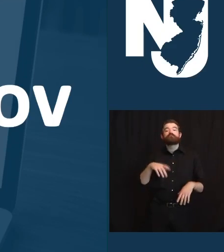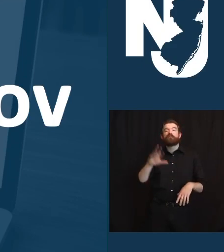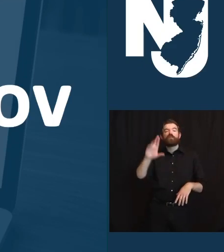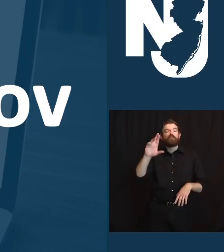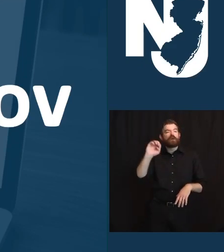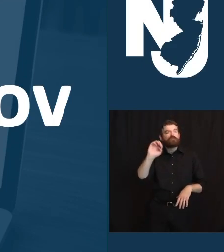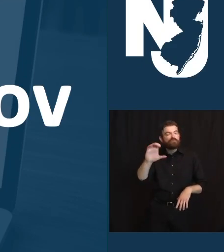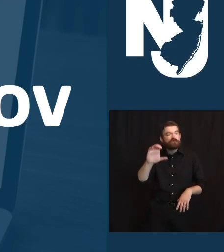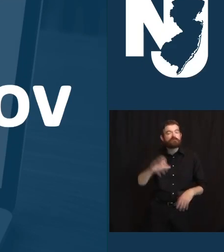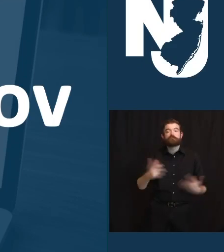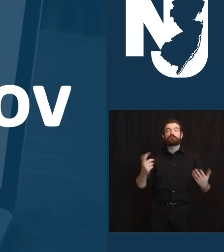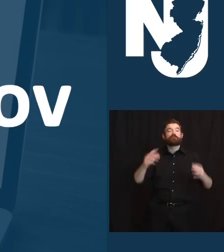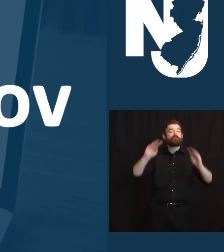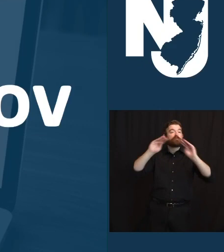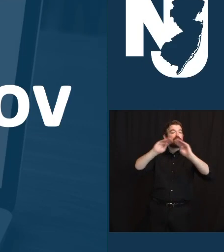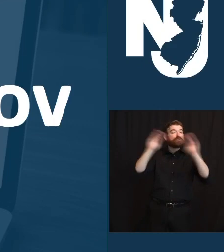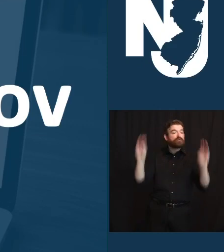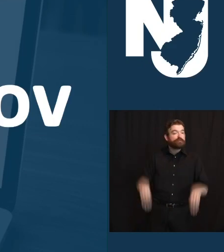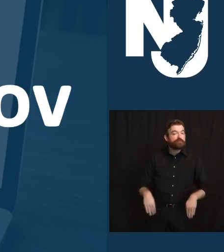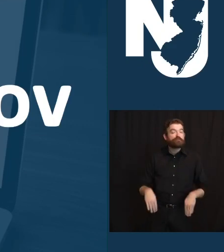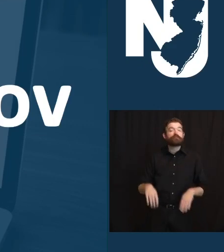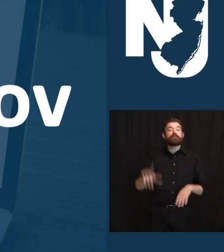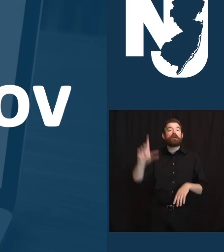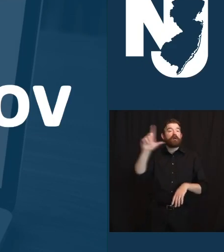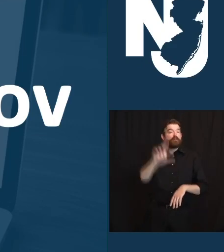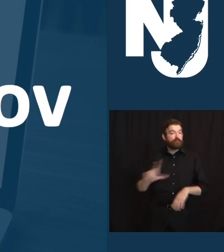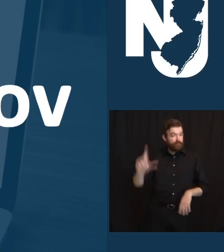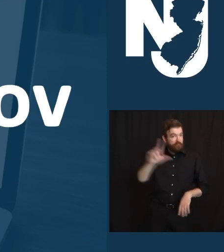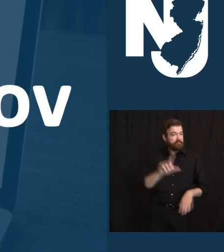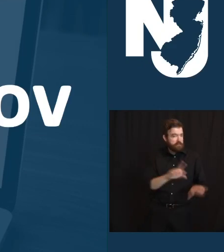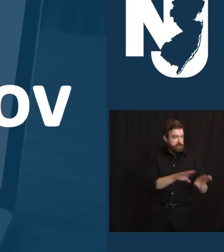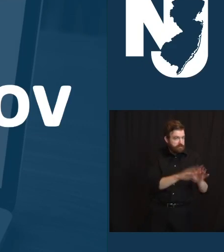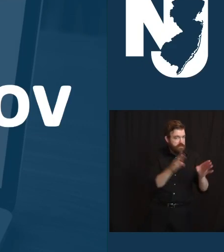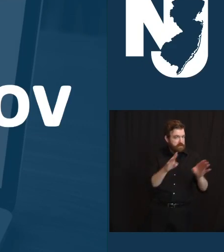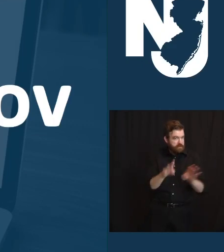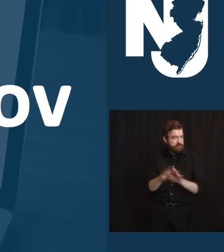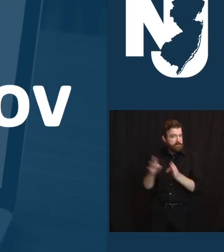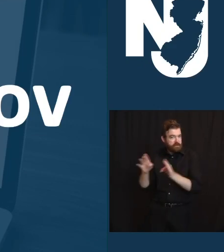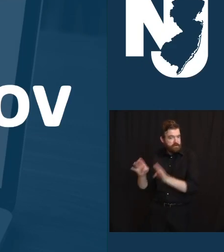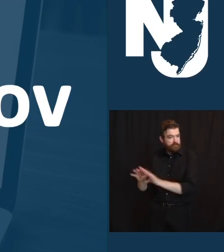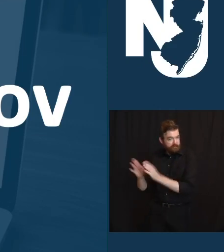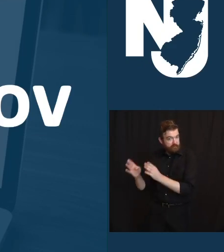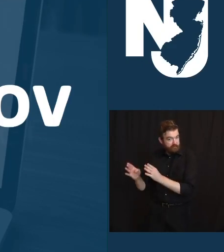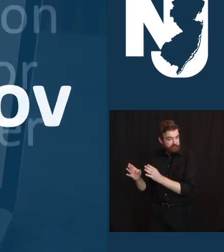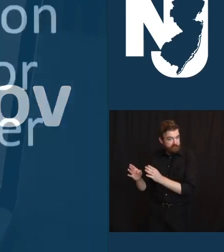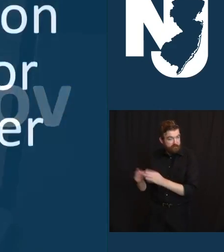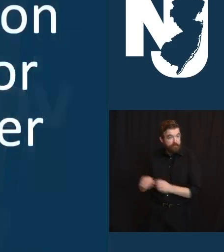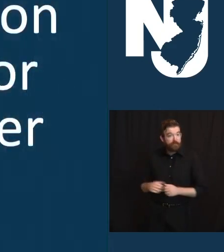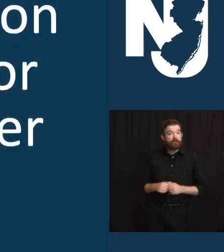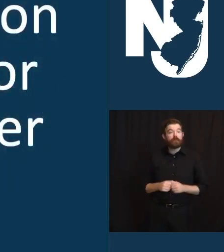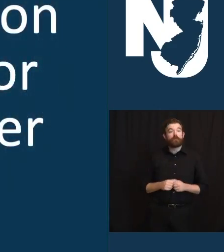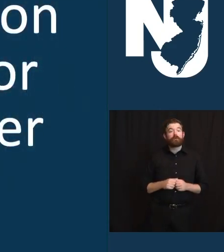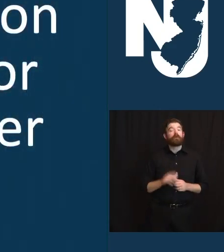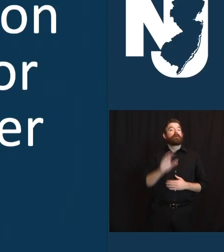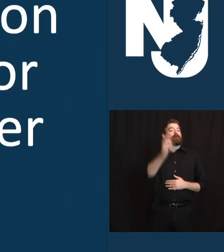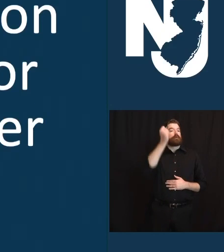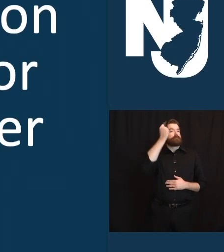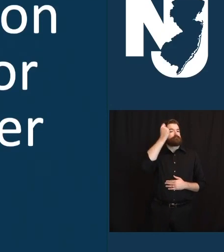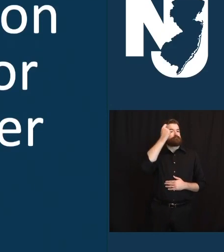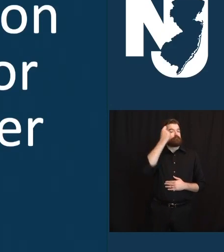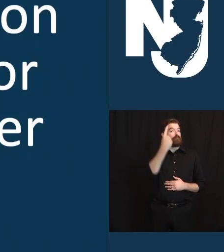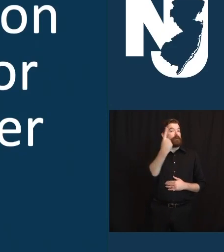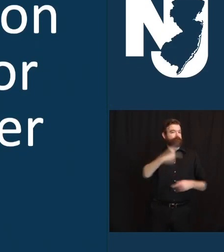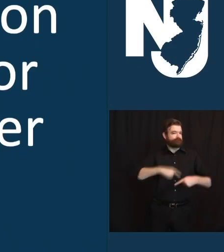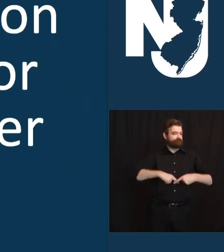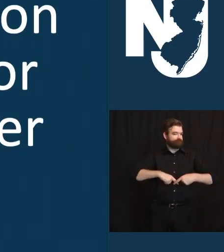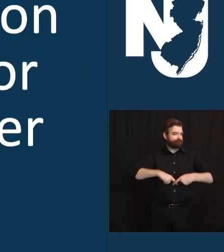and libraries. However, today we must hit pause on the resumption of indoor